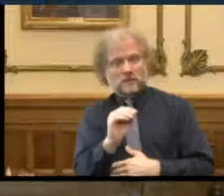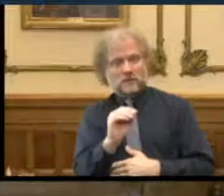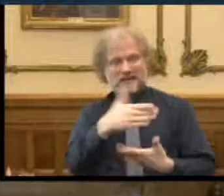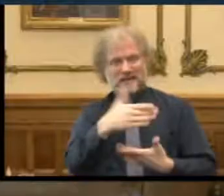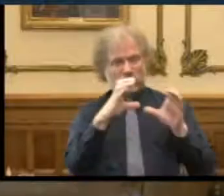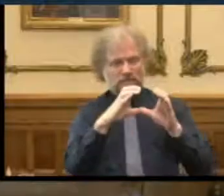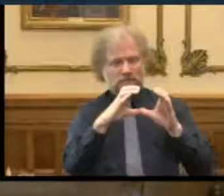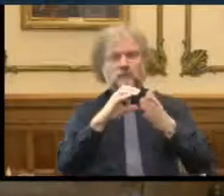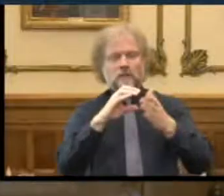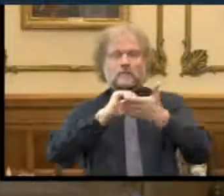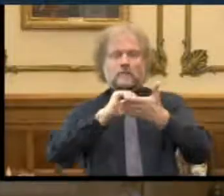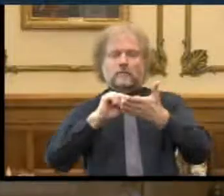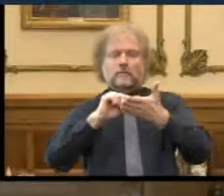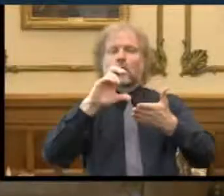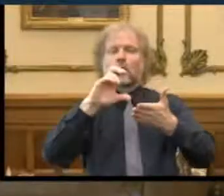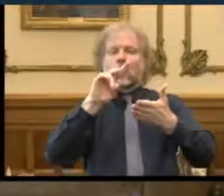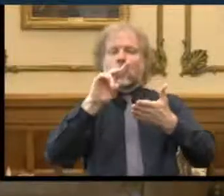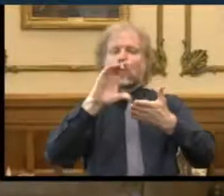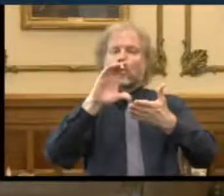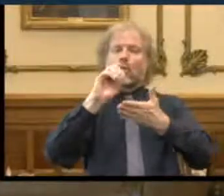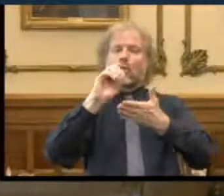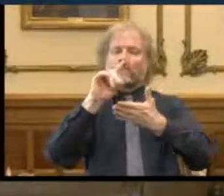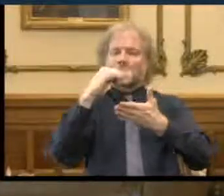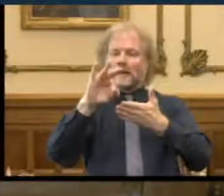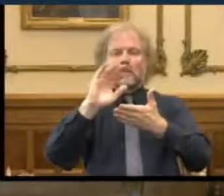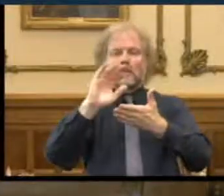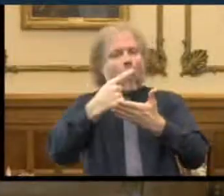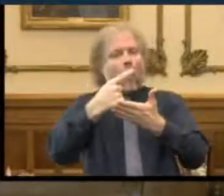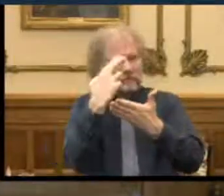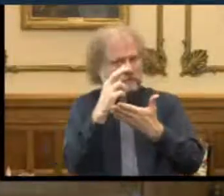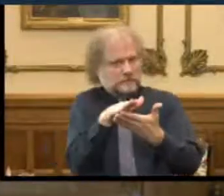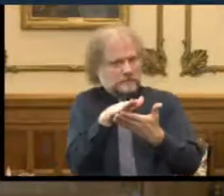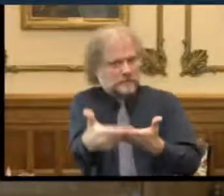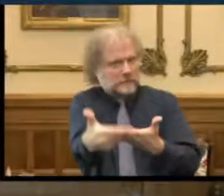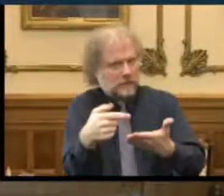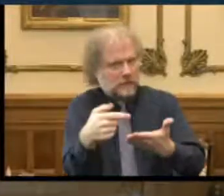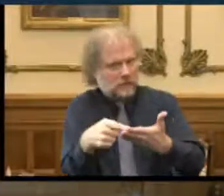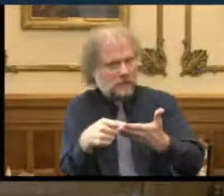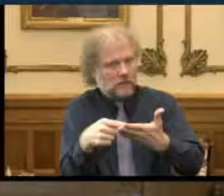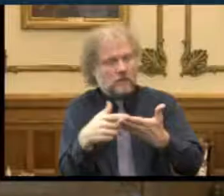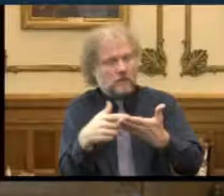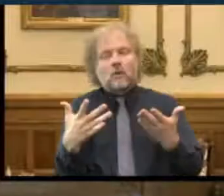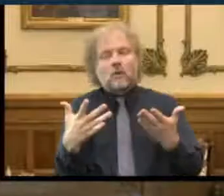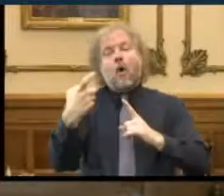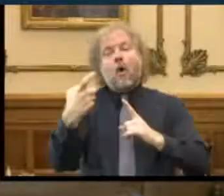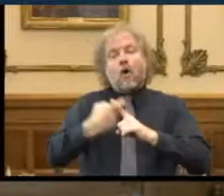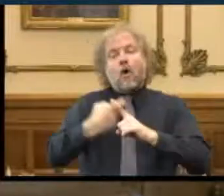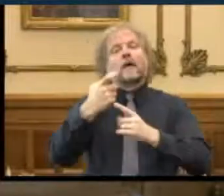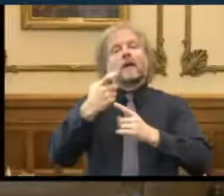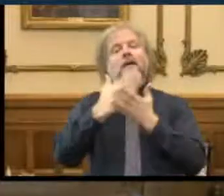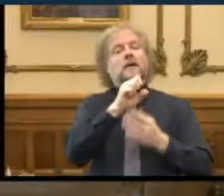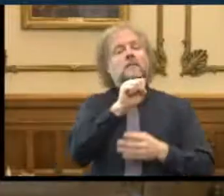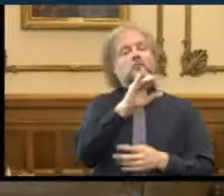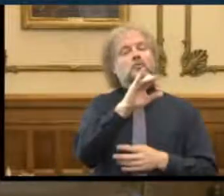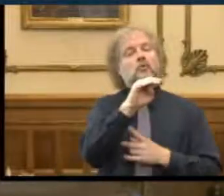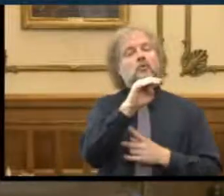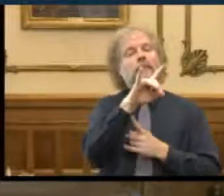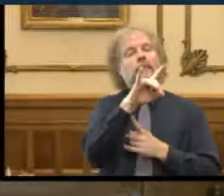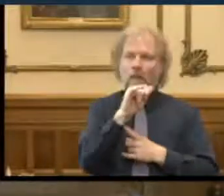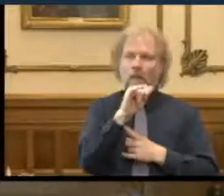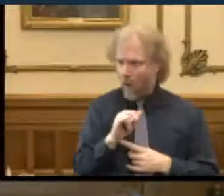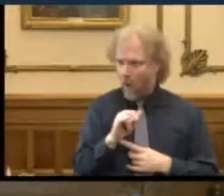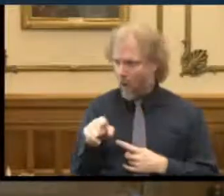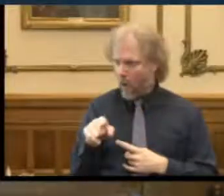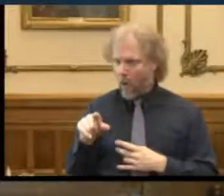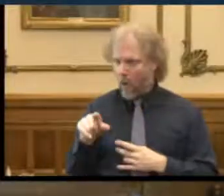had only COVID listed as a cause of death. So automatically, some of the social media individuals decided, well, the